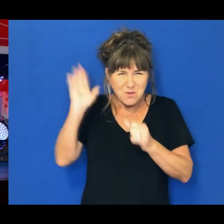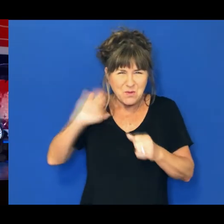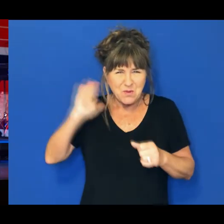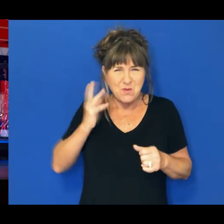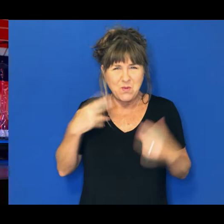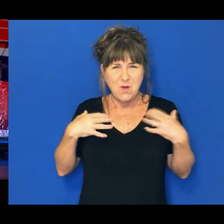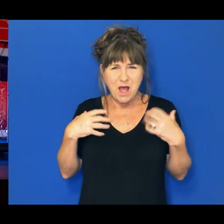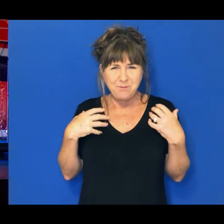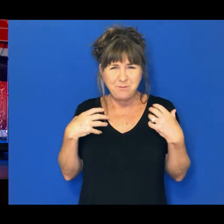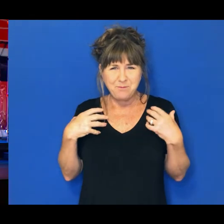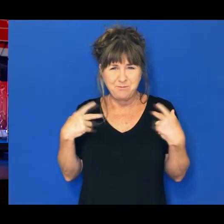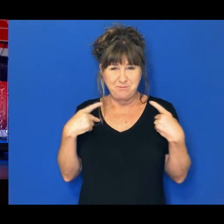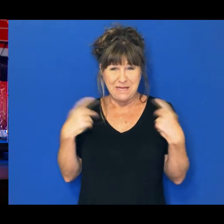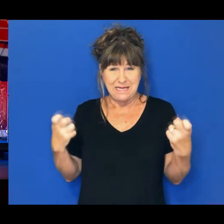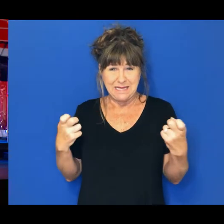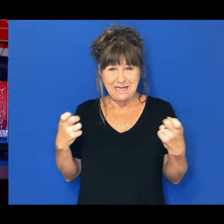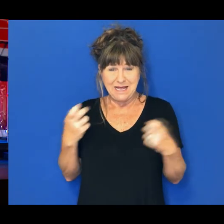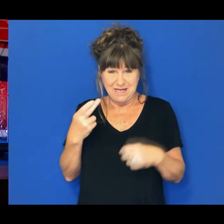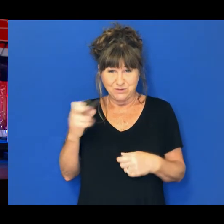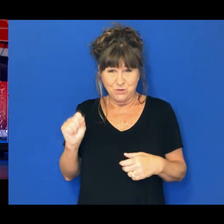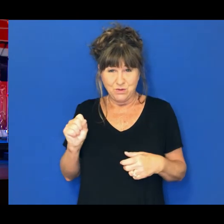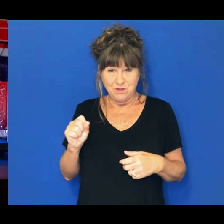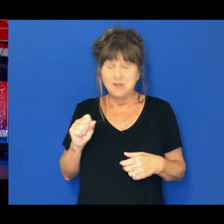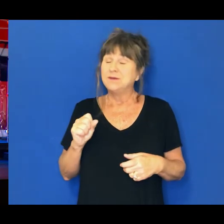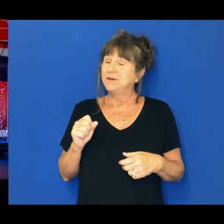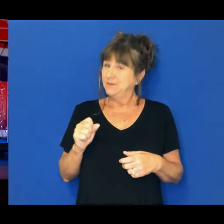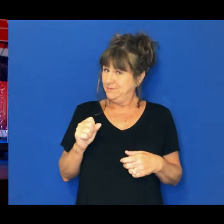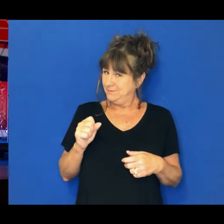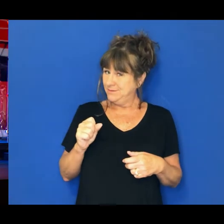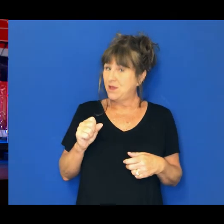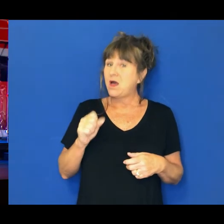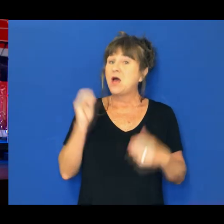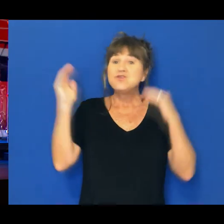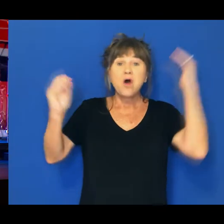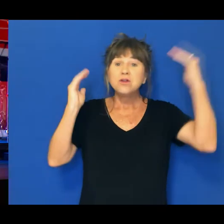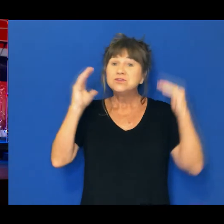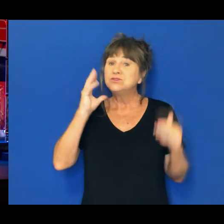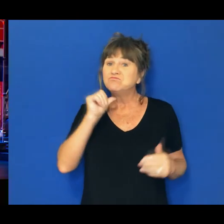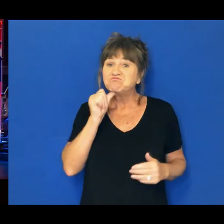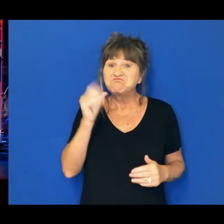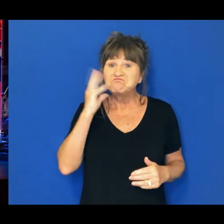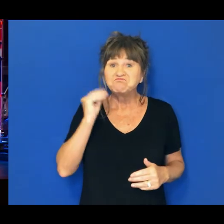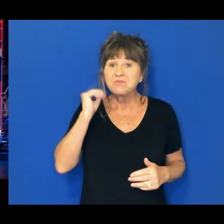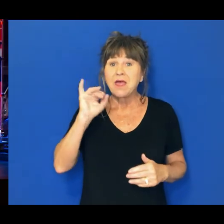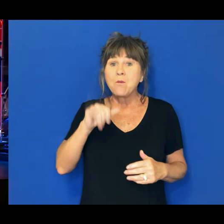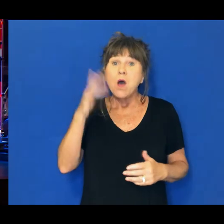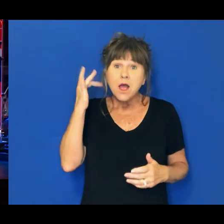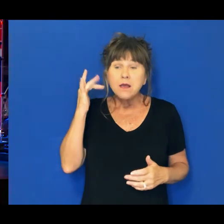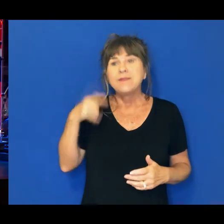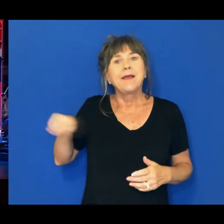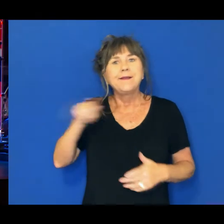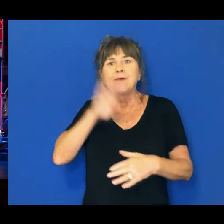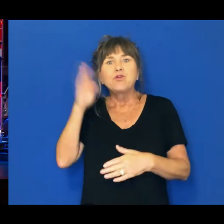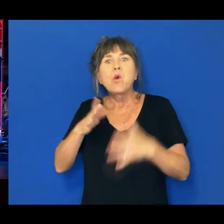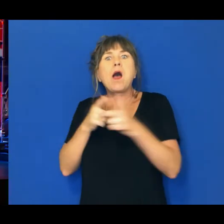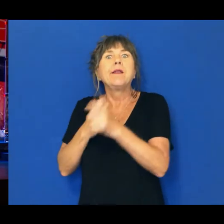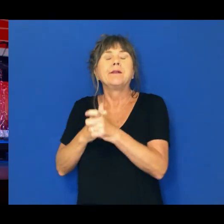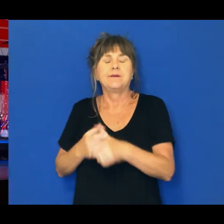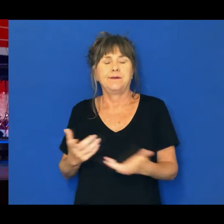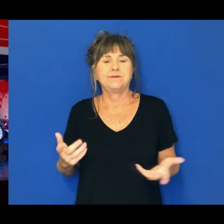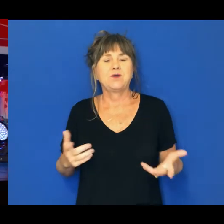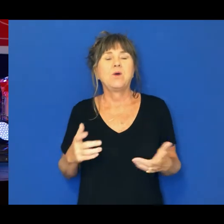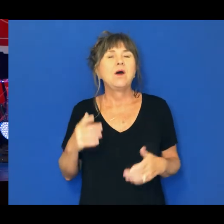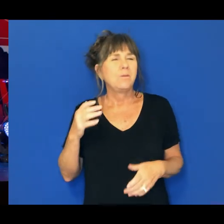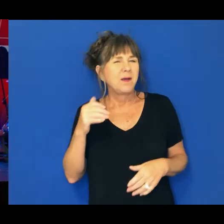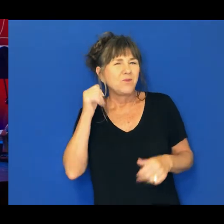from PE, the side cramp, right? As adults, you don't get those because you don't even run. That's why you don't get it. But when you're little in PE, it was like, ah, he's down.